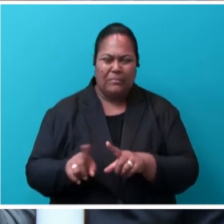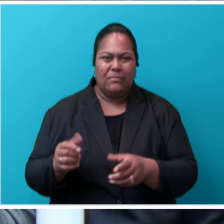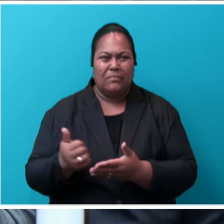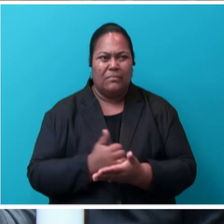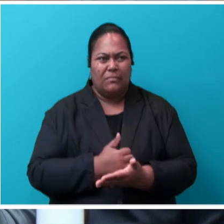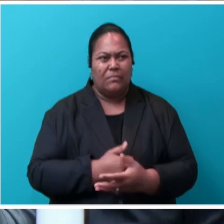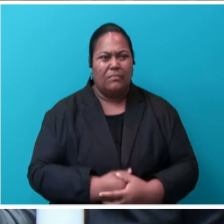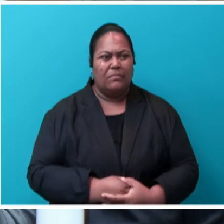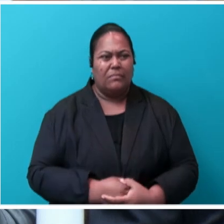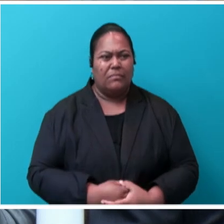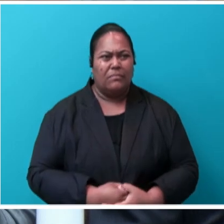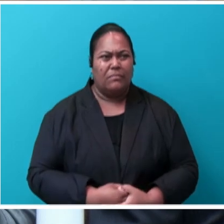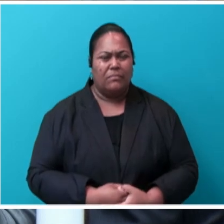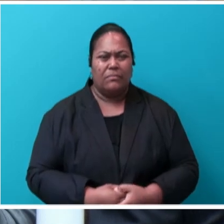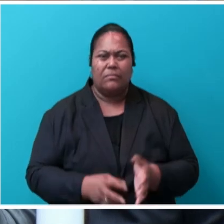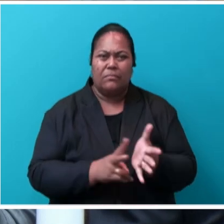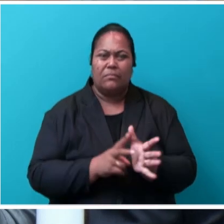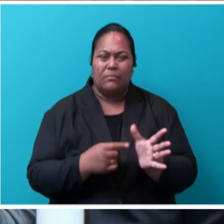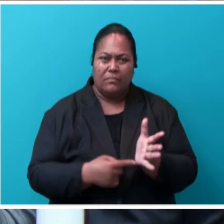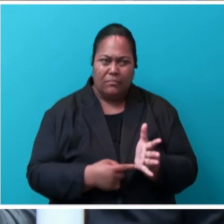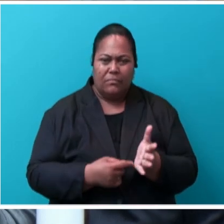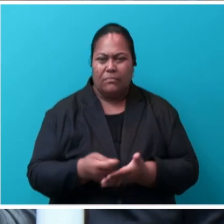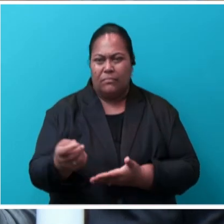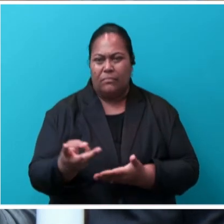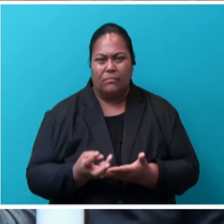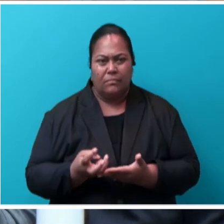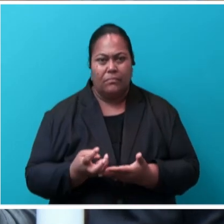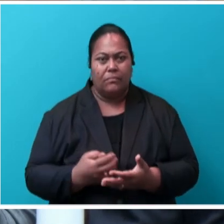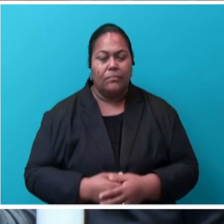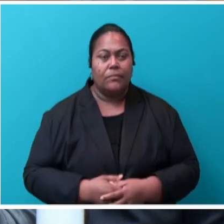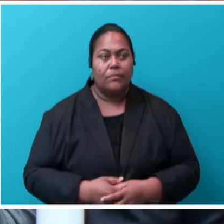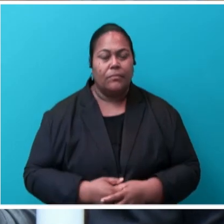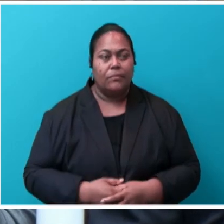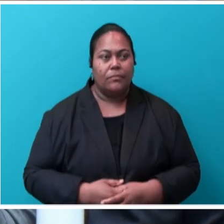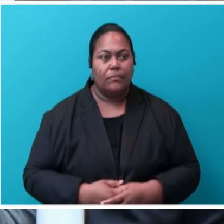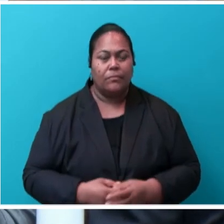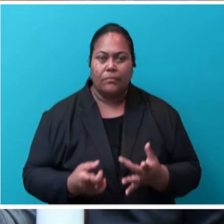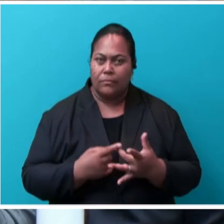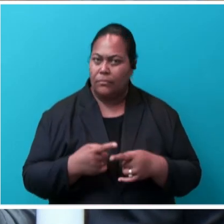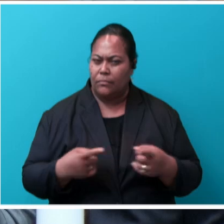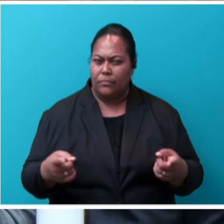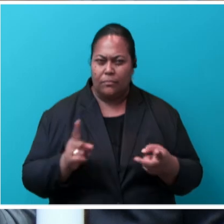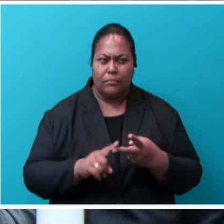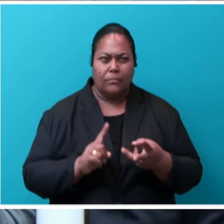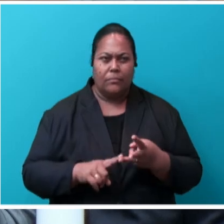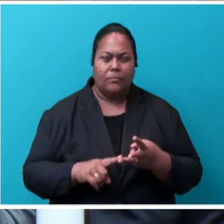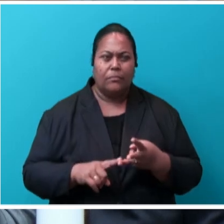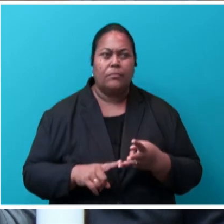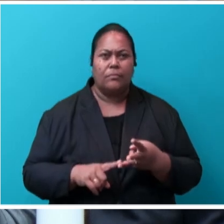as VAT rate salaries, and other things like errors in financial